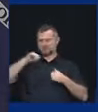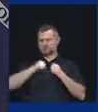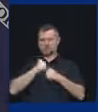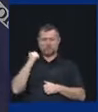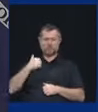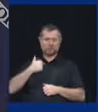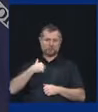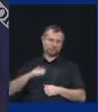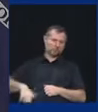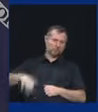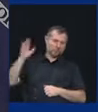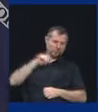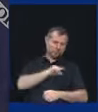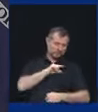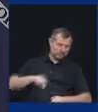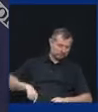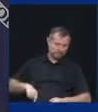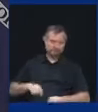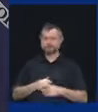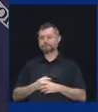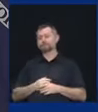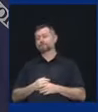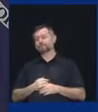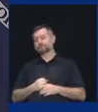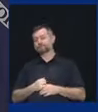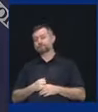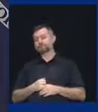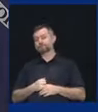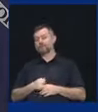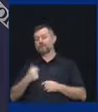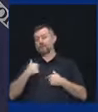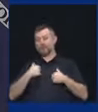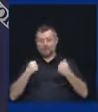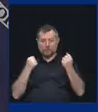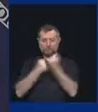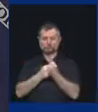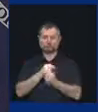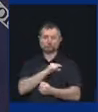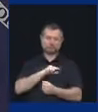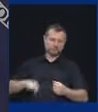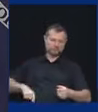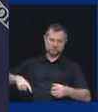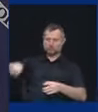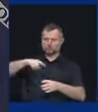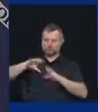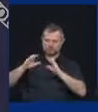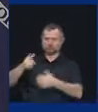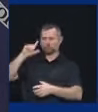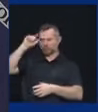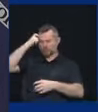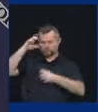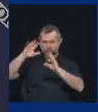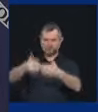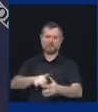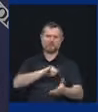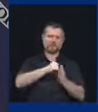boy, so I'm with the Queens boys and the Bronx boys and the Manhattan